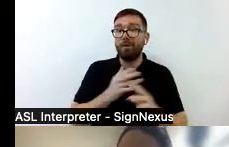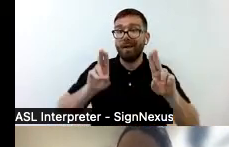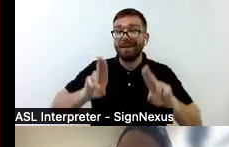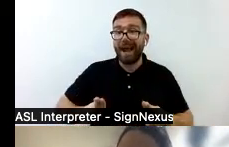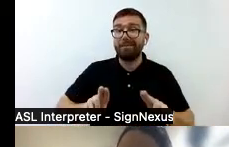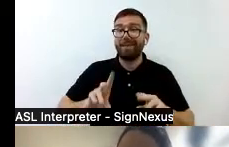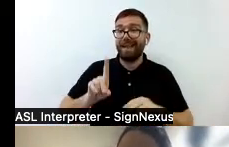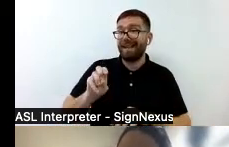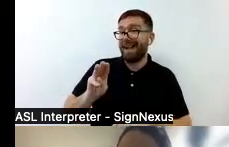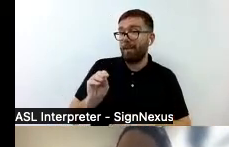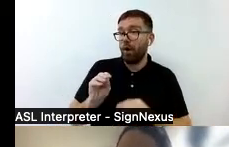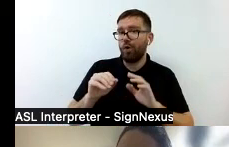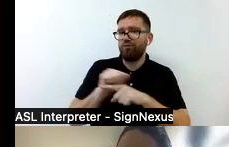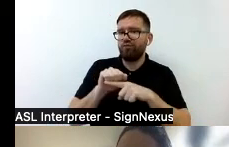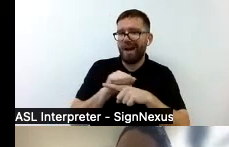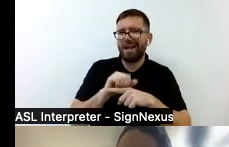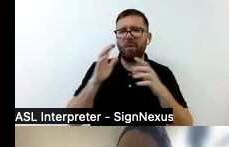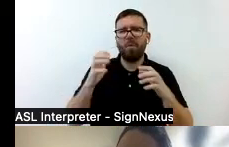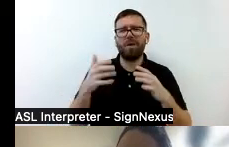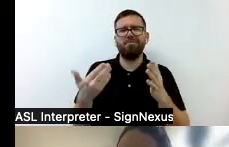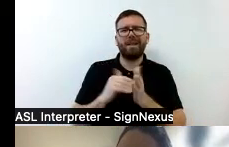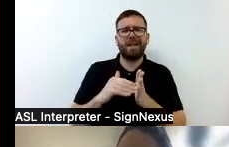the program timeline.